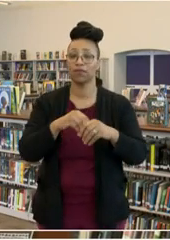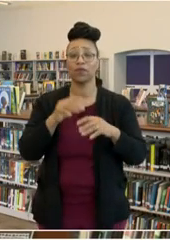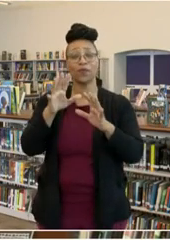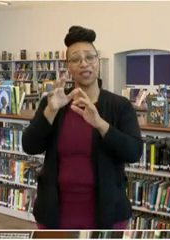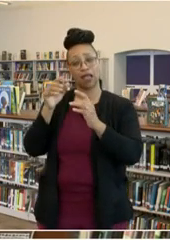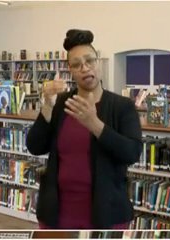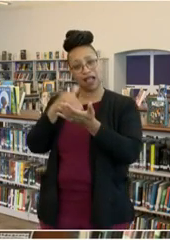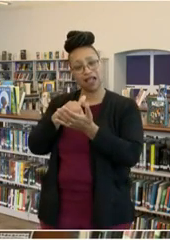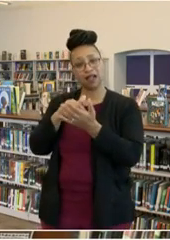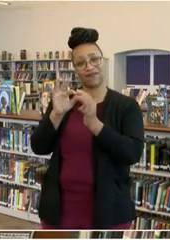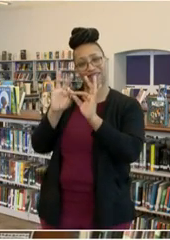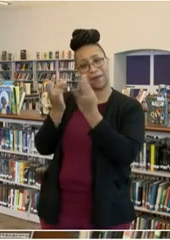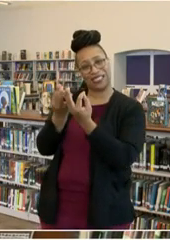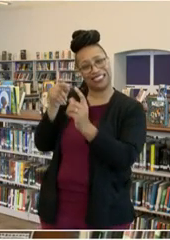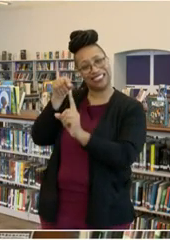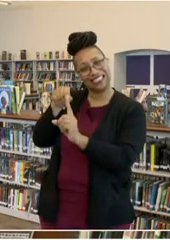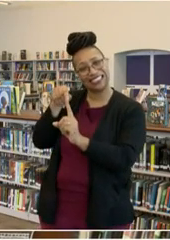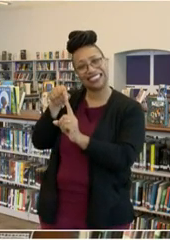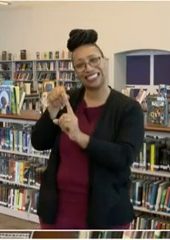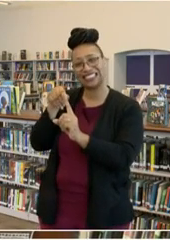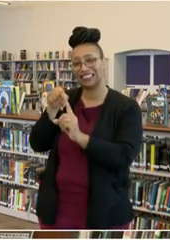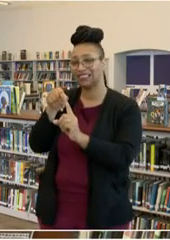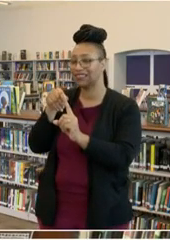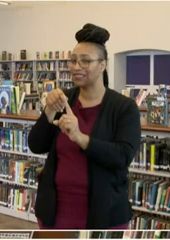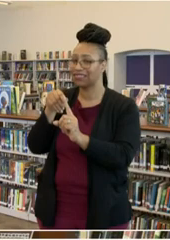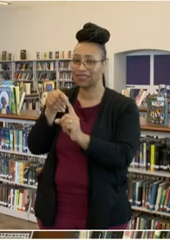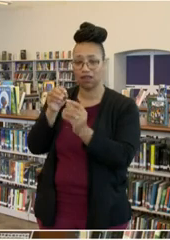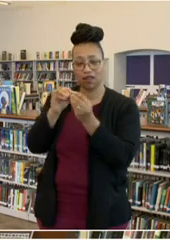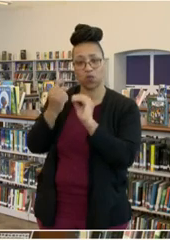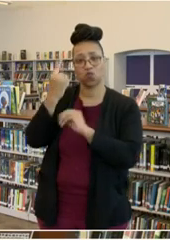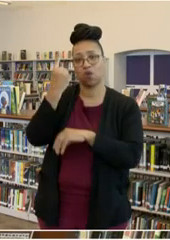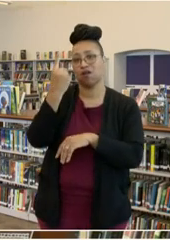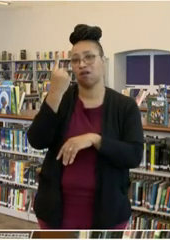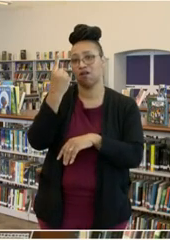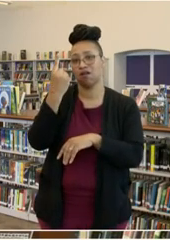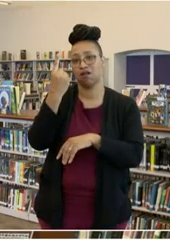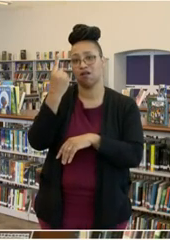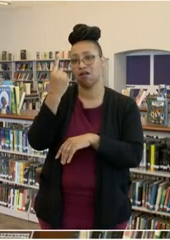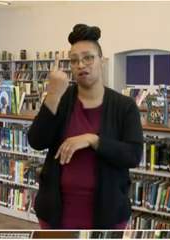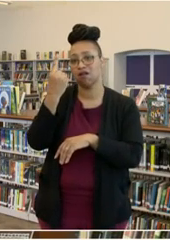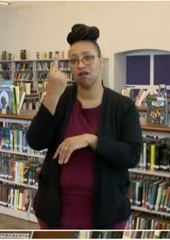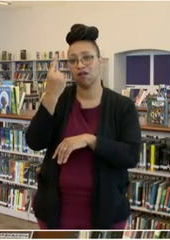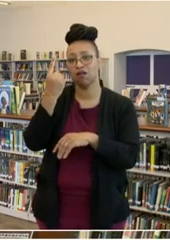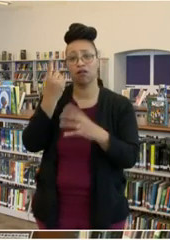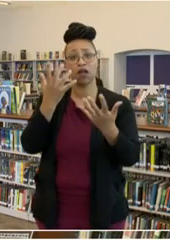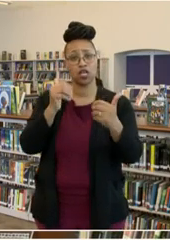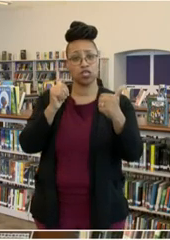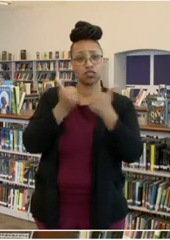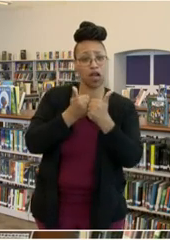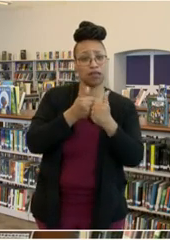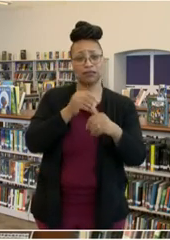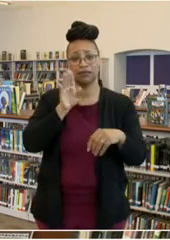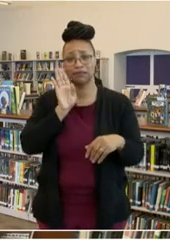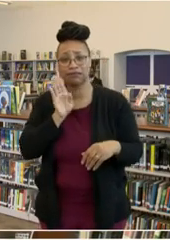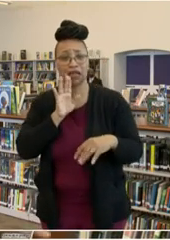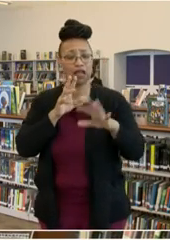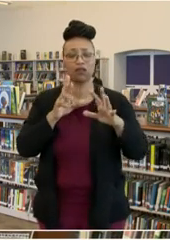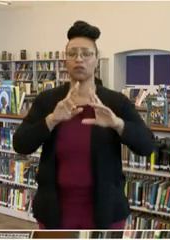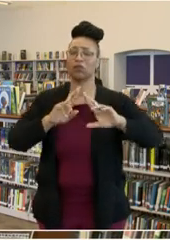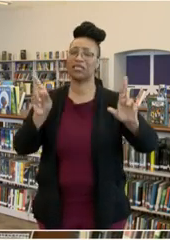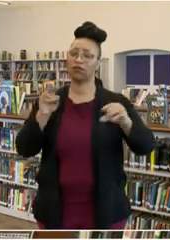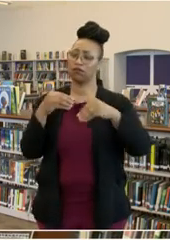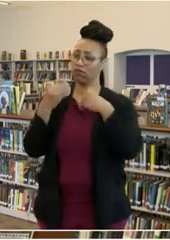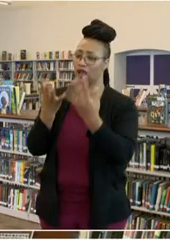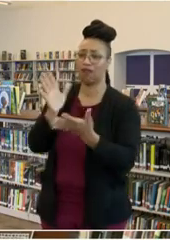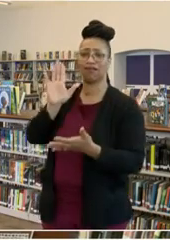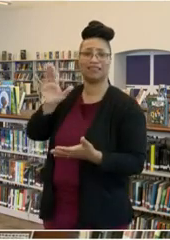have really challenging, fun, enriching activities for our kids and families, because yes, it helps